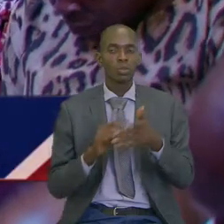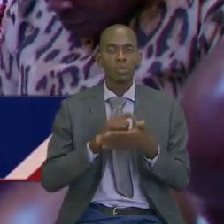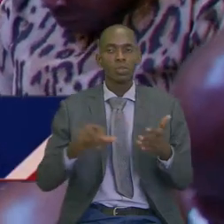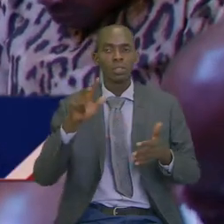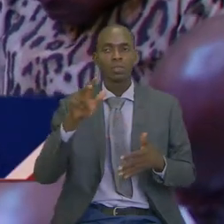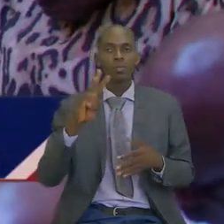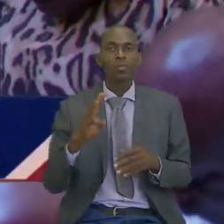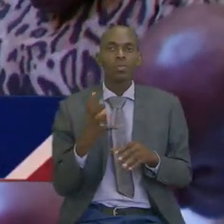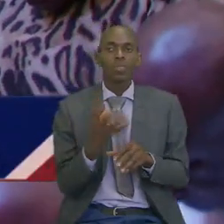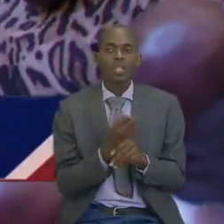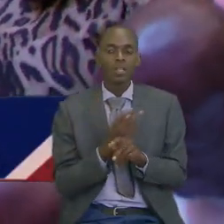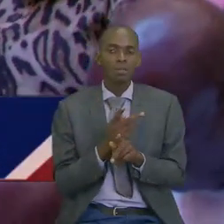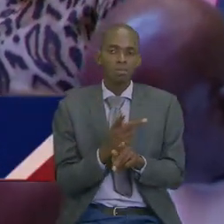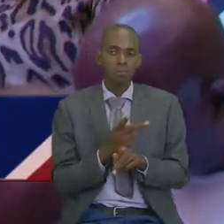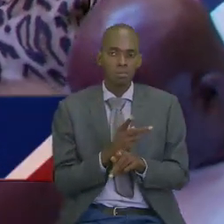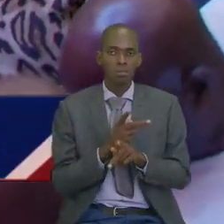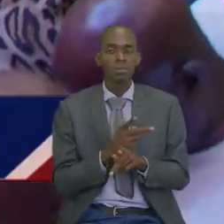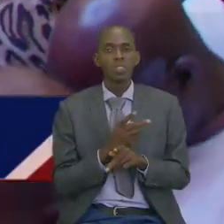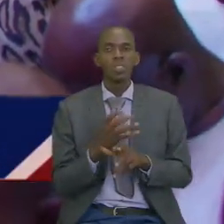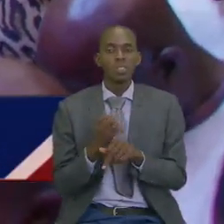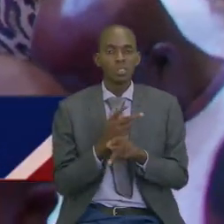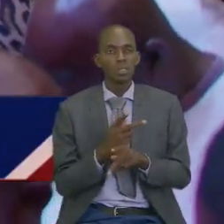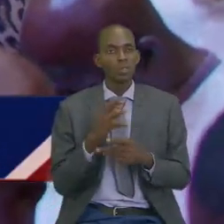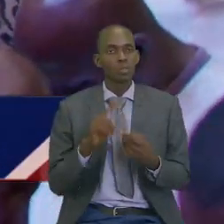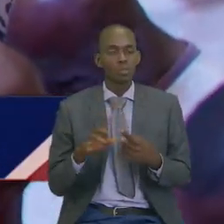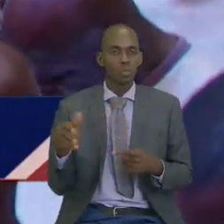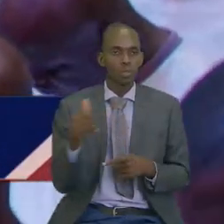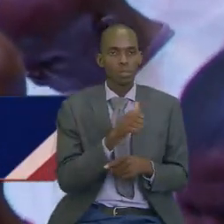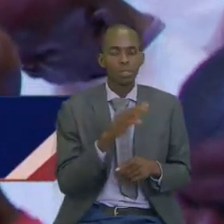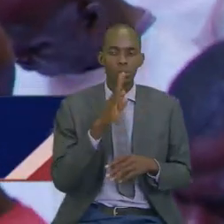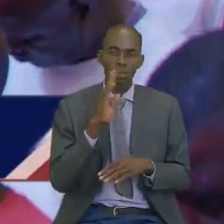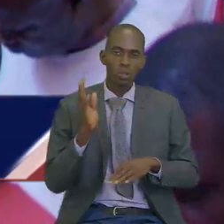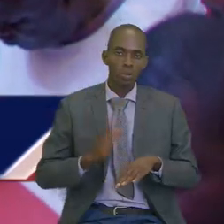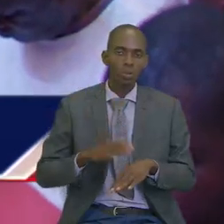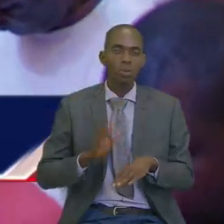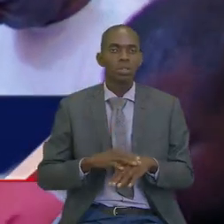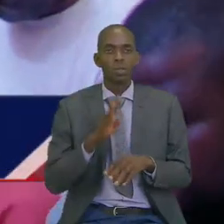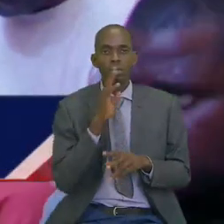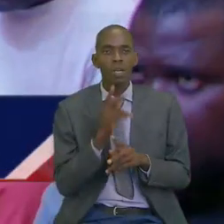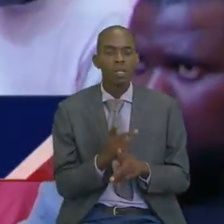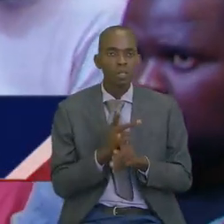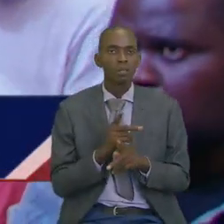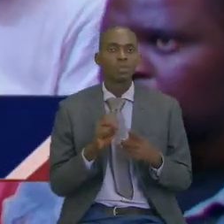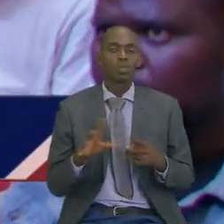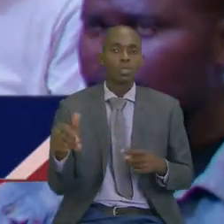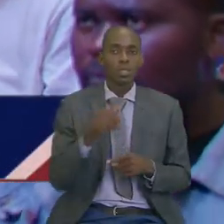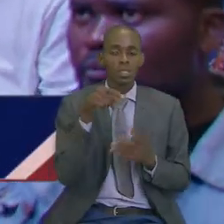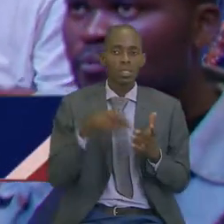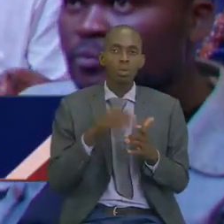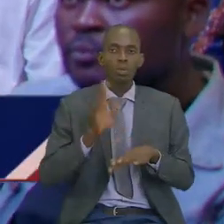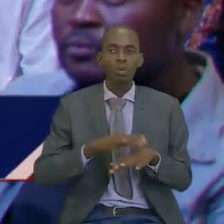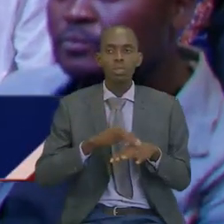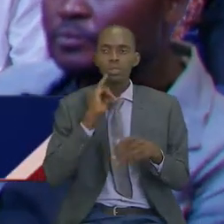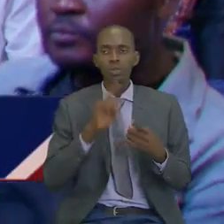take heed to yourselves. These are the words of Jesus Christ to his own disciples, to his people, and to us, his people who